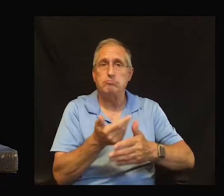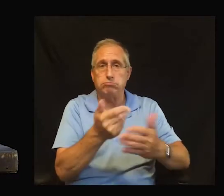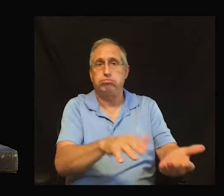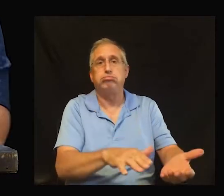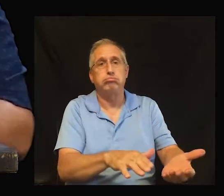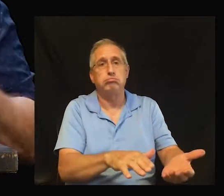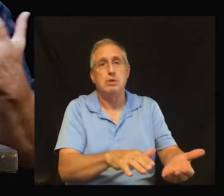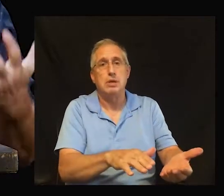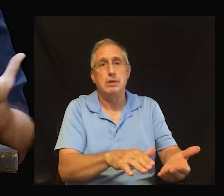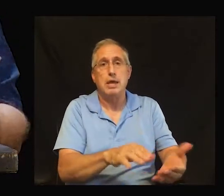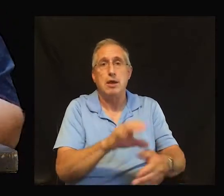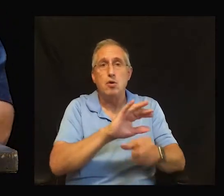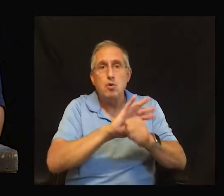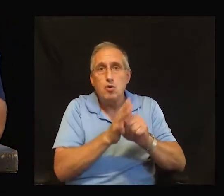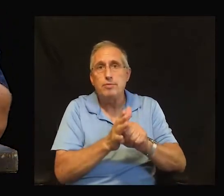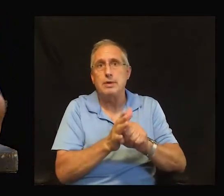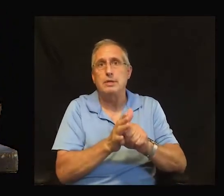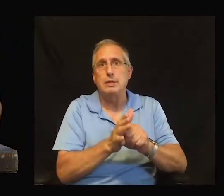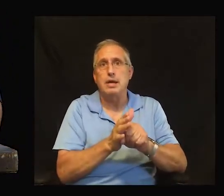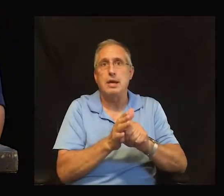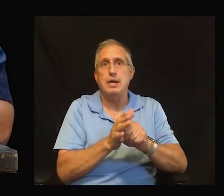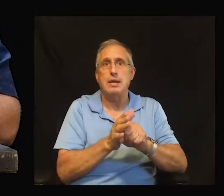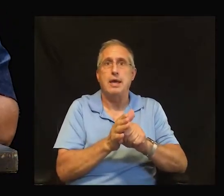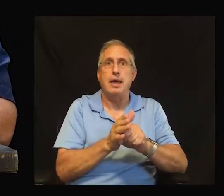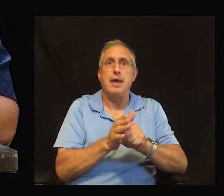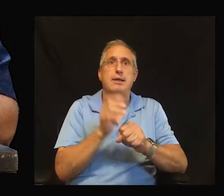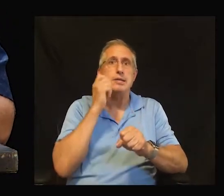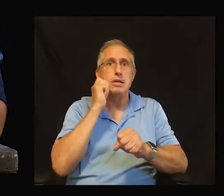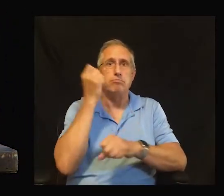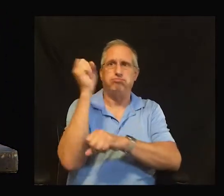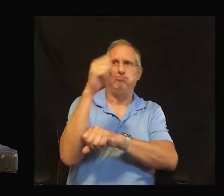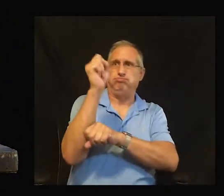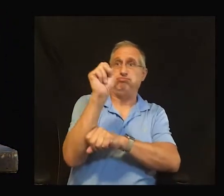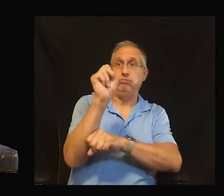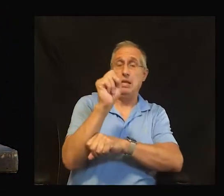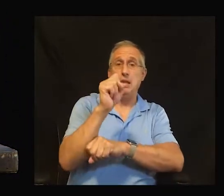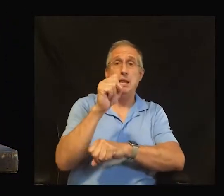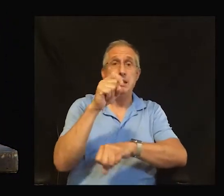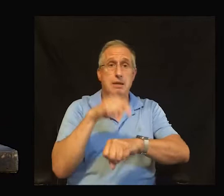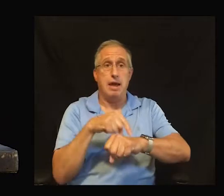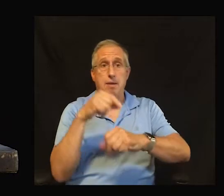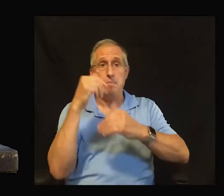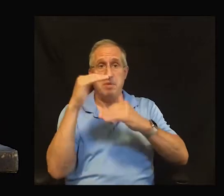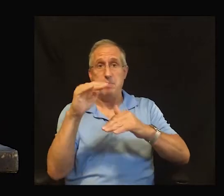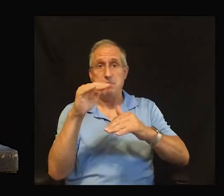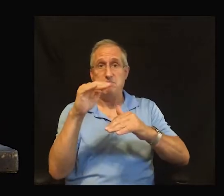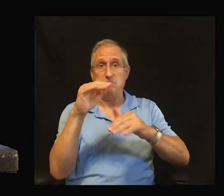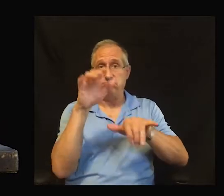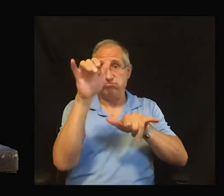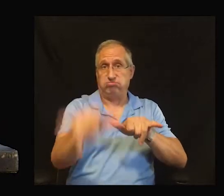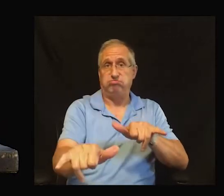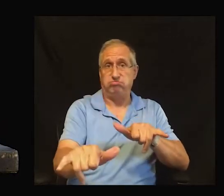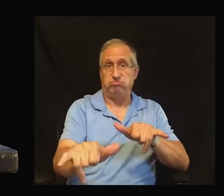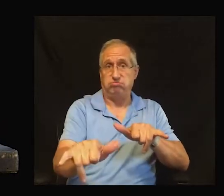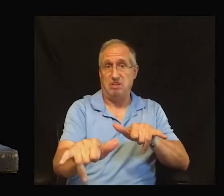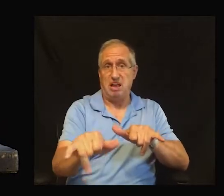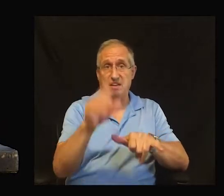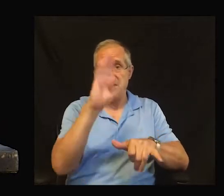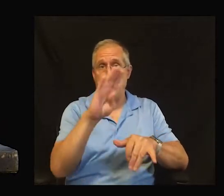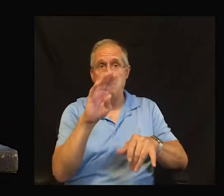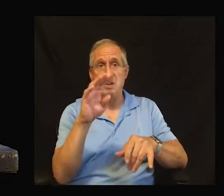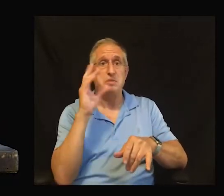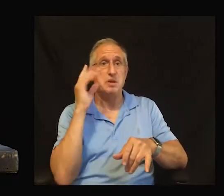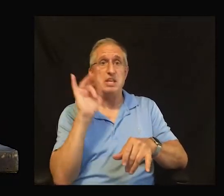daughter. And then COVID-19 and race riots and curfews. I haven't had a curfew since I was 17